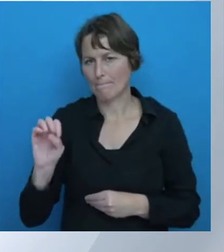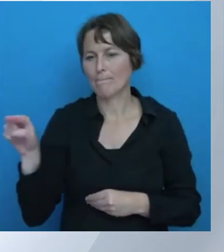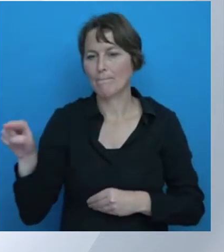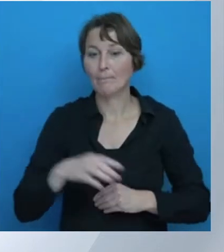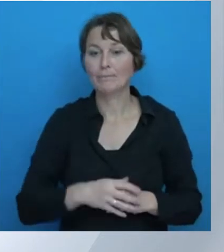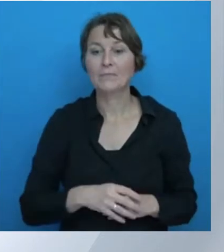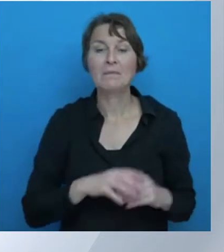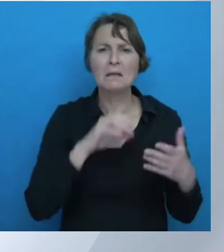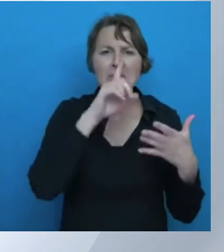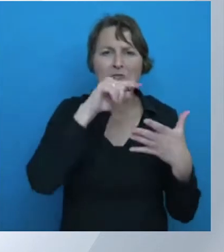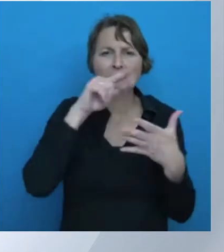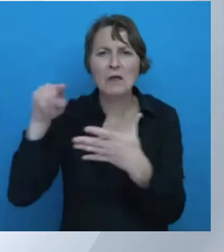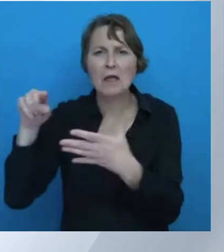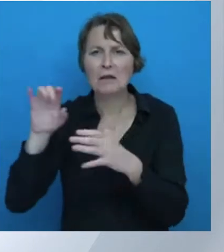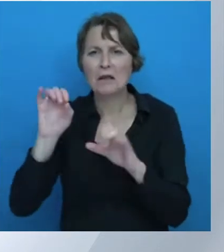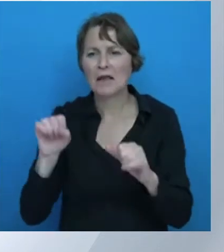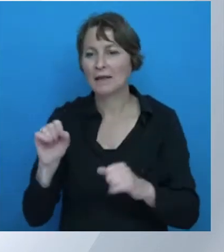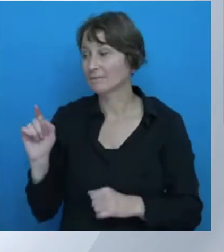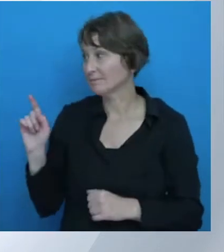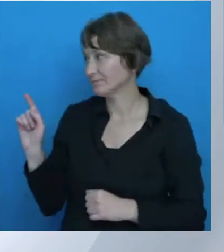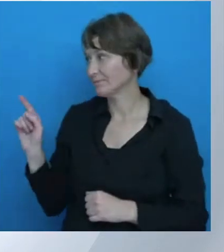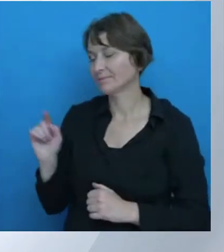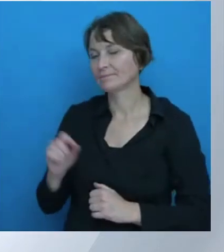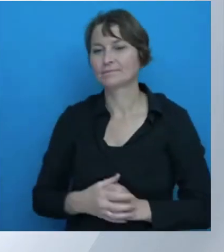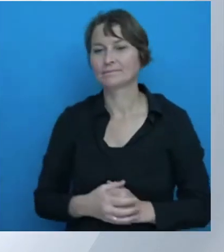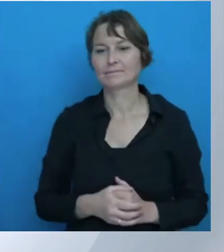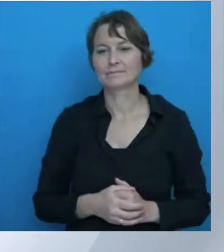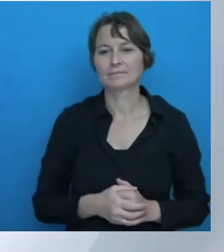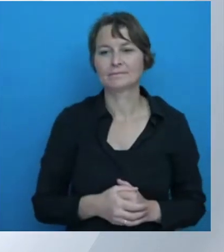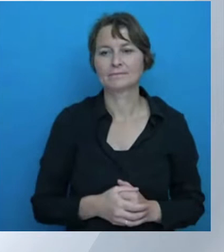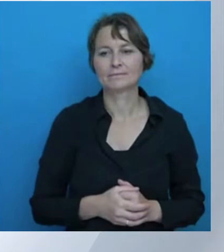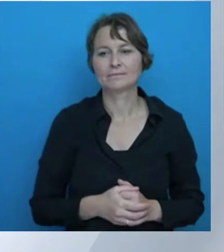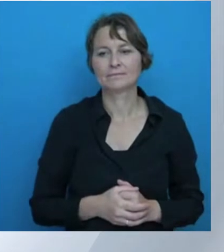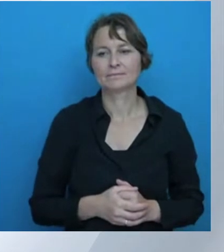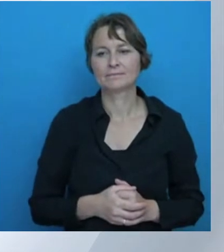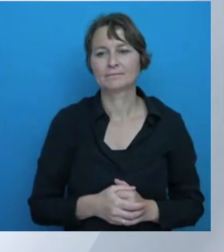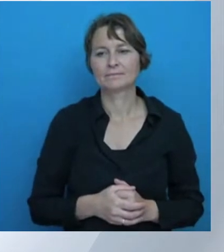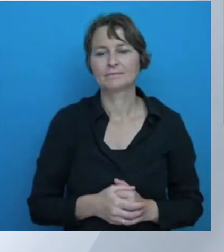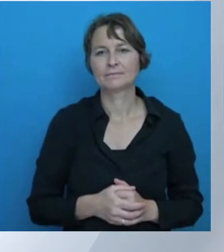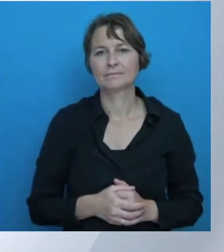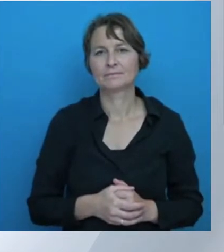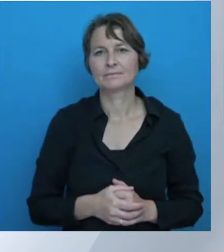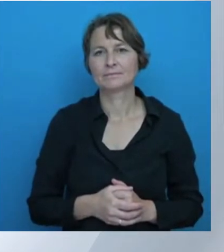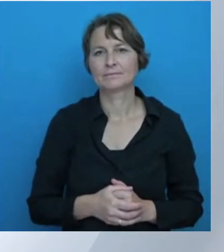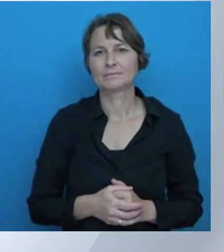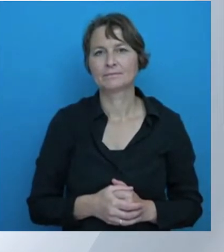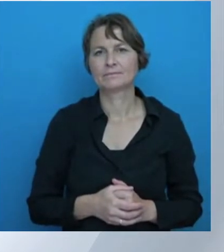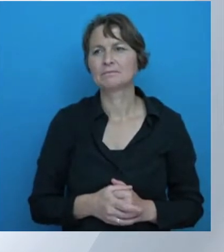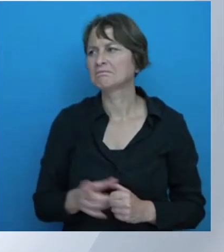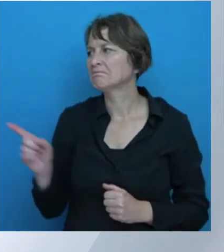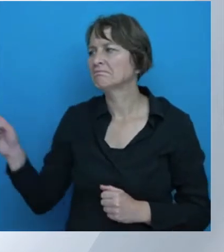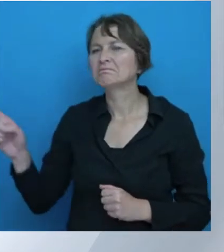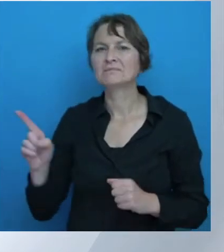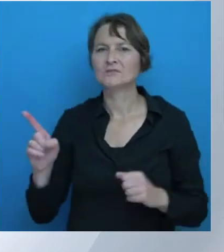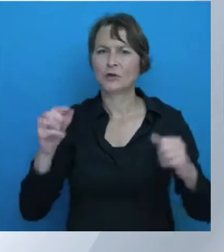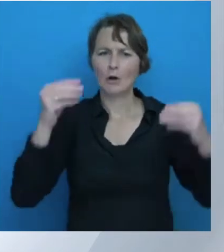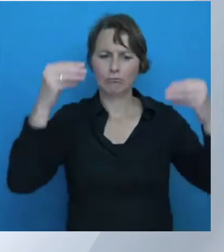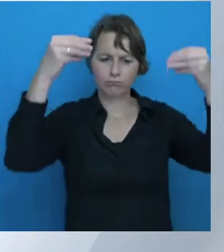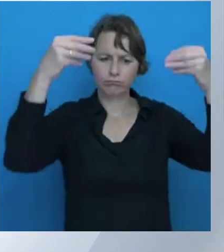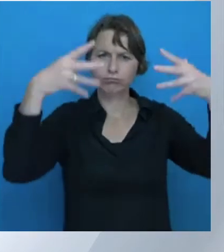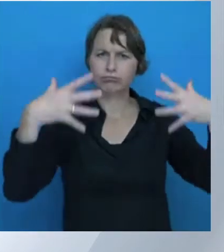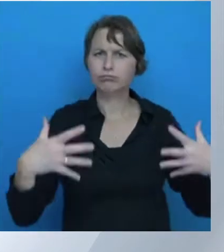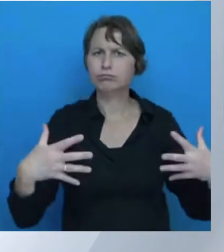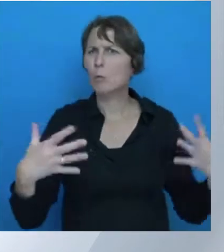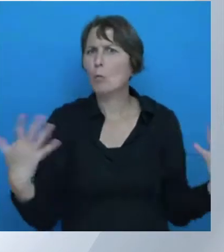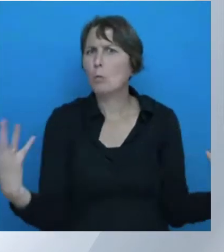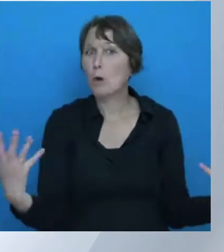do. But what I want to do is I want to just get a nice overview of exactly what's wrong with this website. And I can go to FastPass,